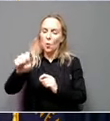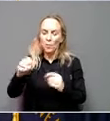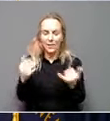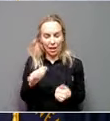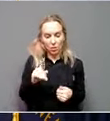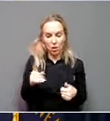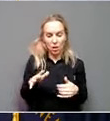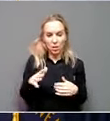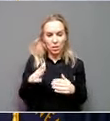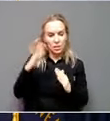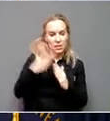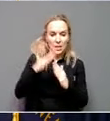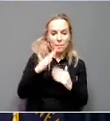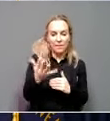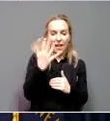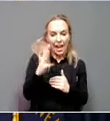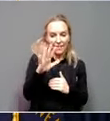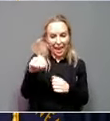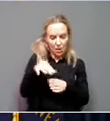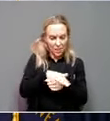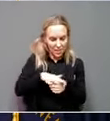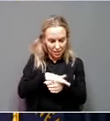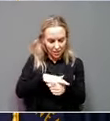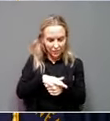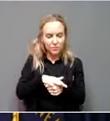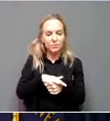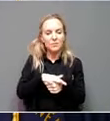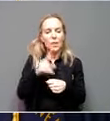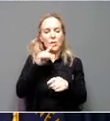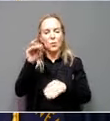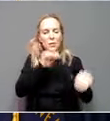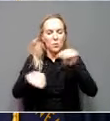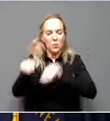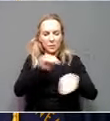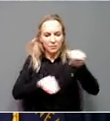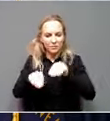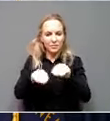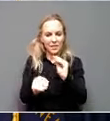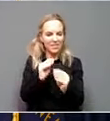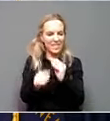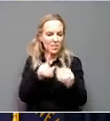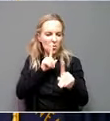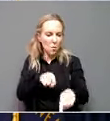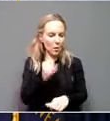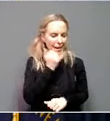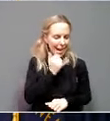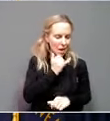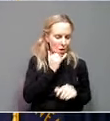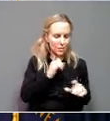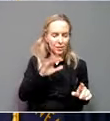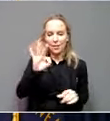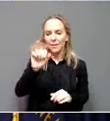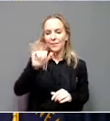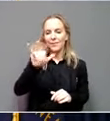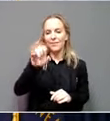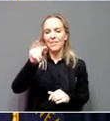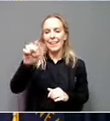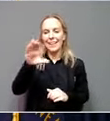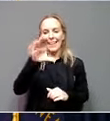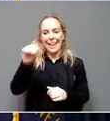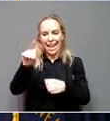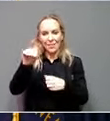shuffled around a little bit when we had to fix the reporting error. Fayette County, number 1 at 71%